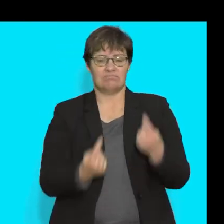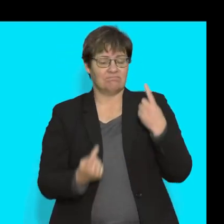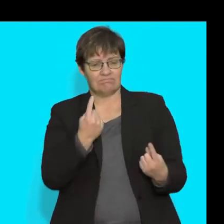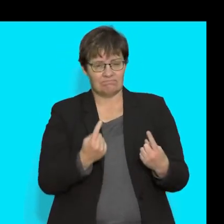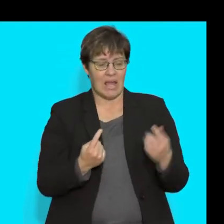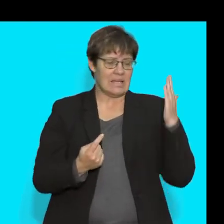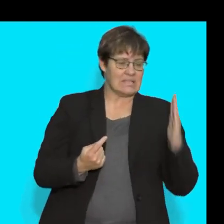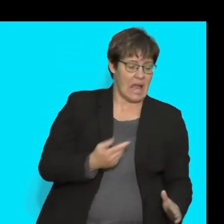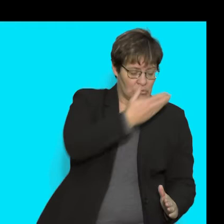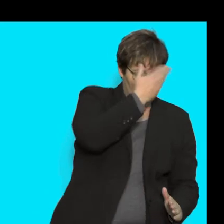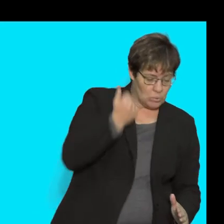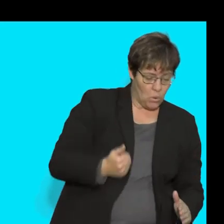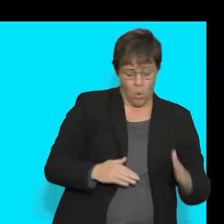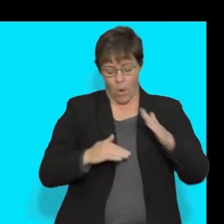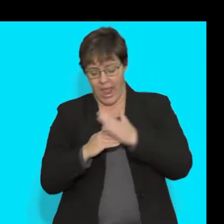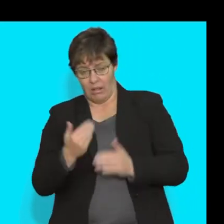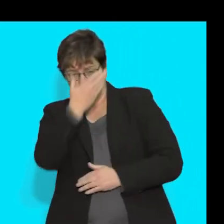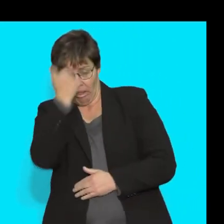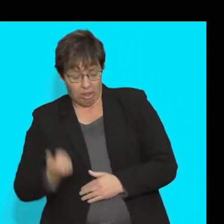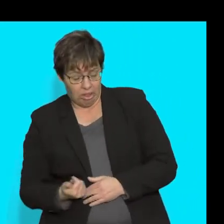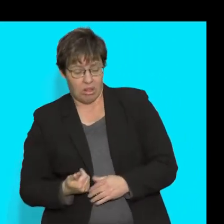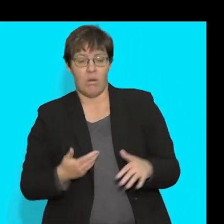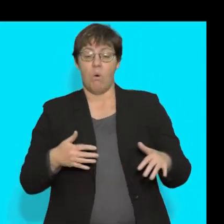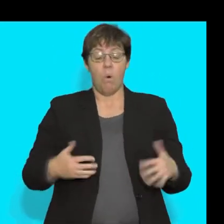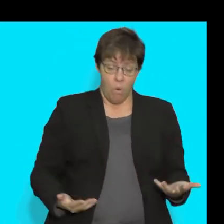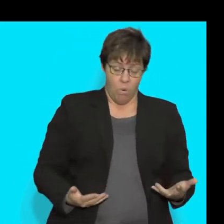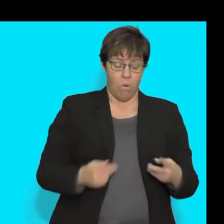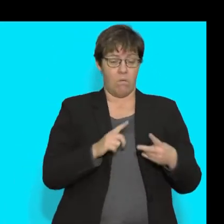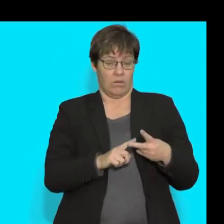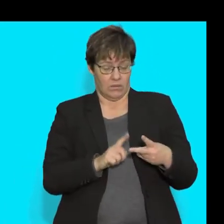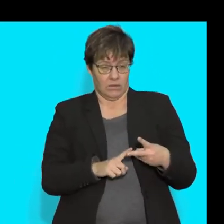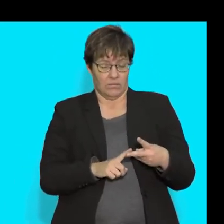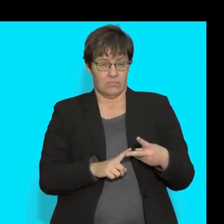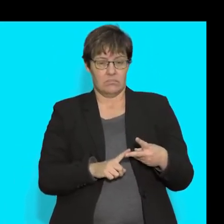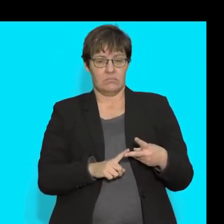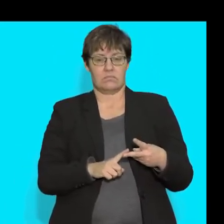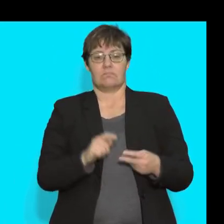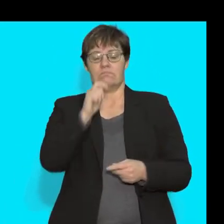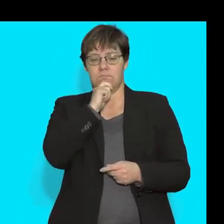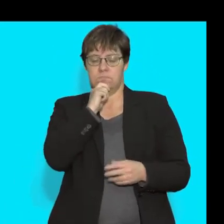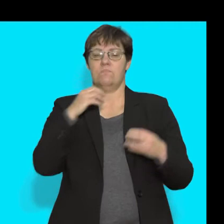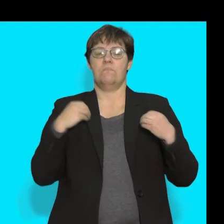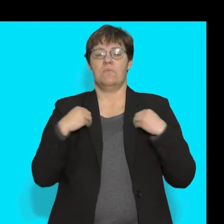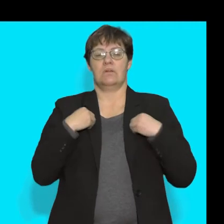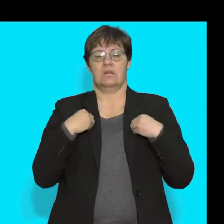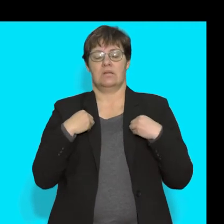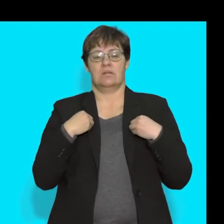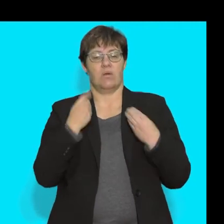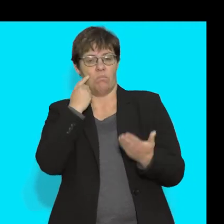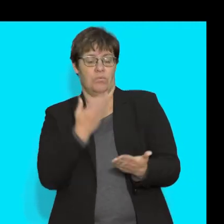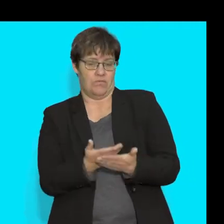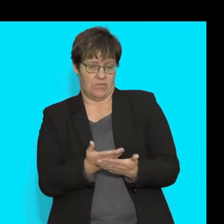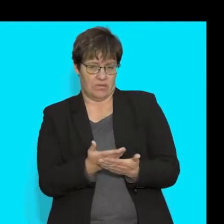find unknown sides and unknown angles, or to actually use it to find the properties or to prove